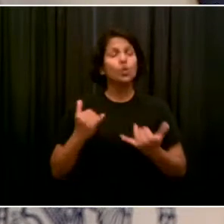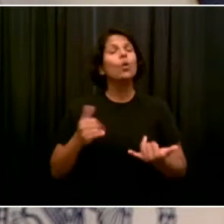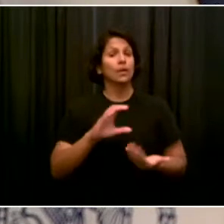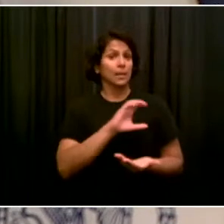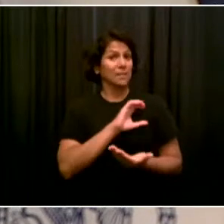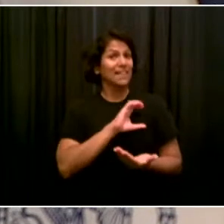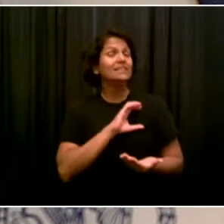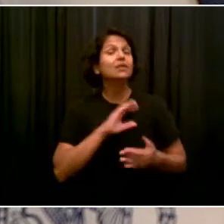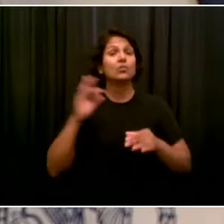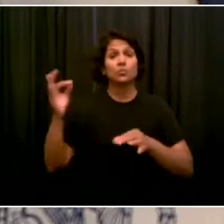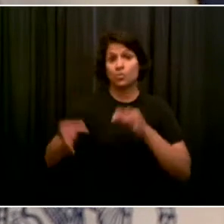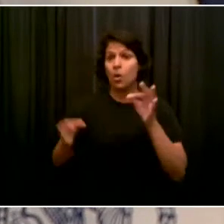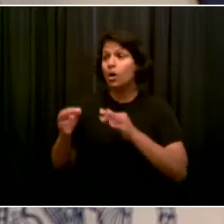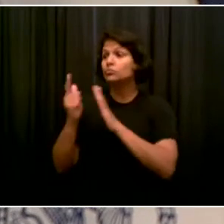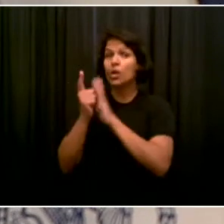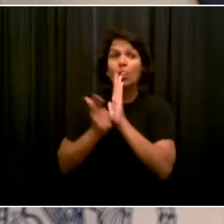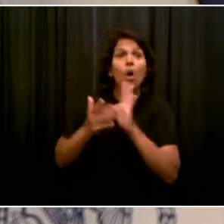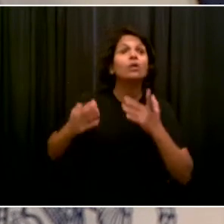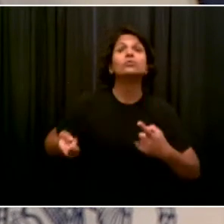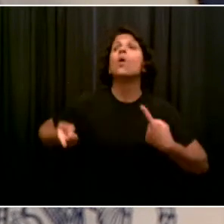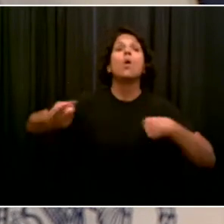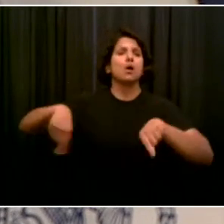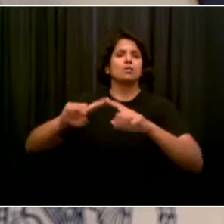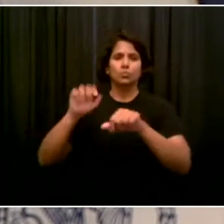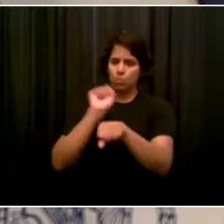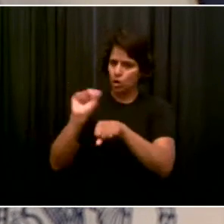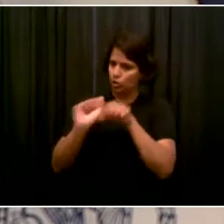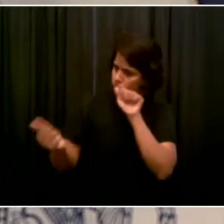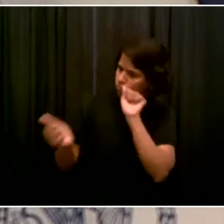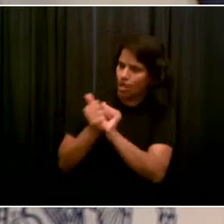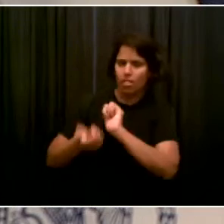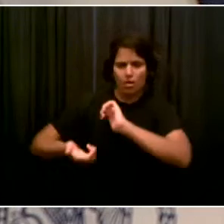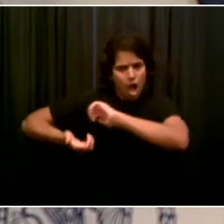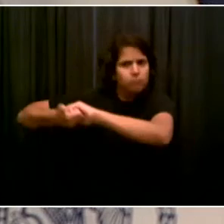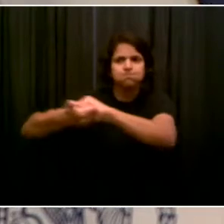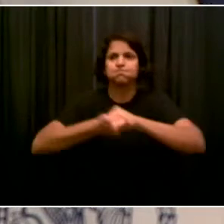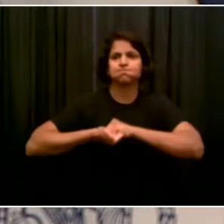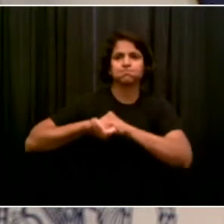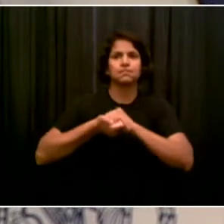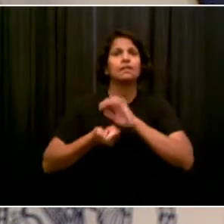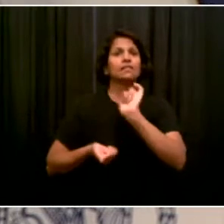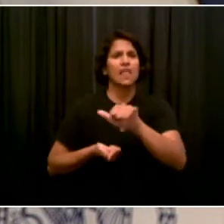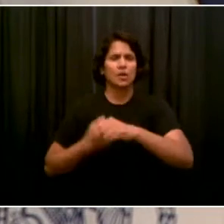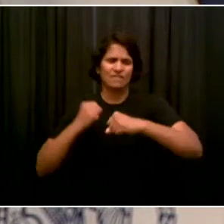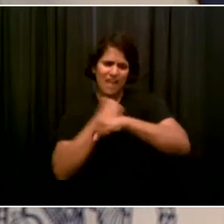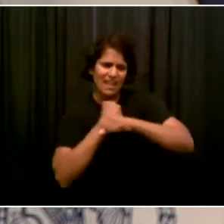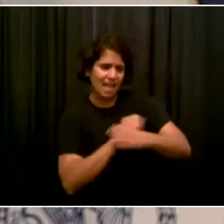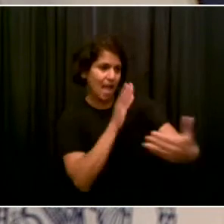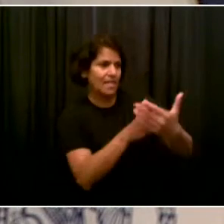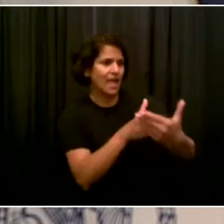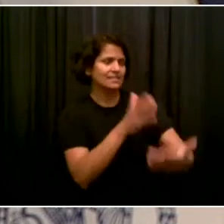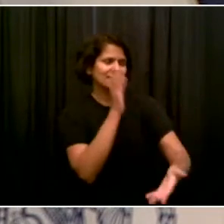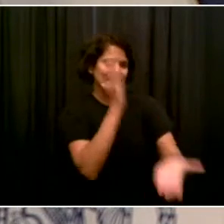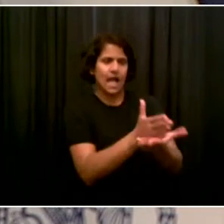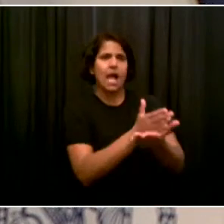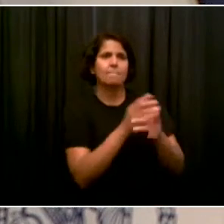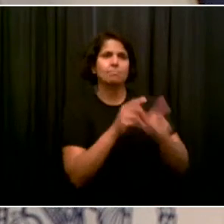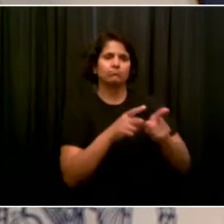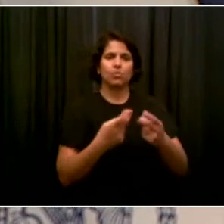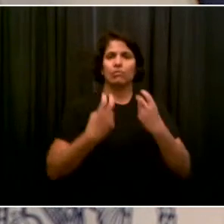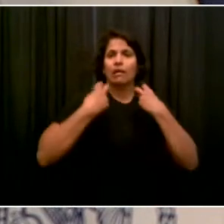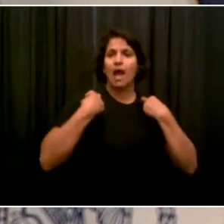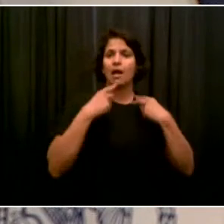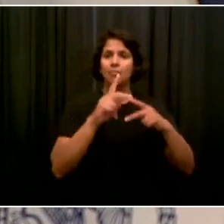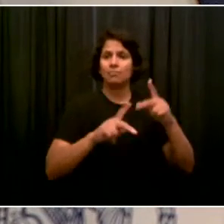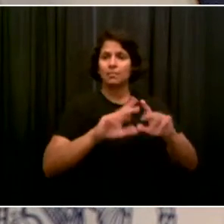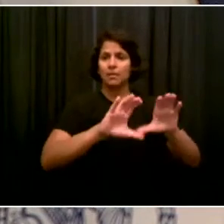around this city, and lots of venues are full. The stadiums are full. Restaurants are full.